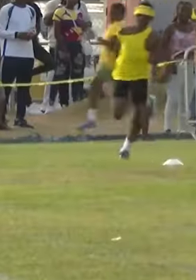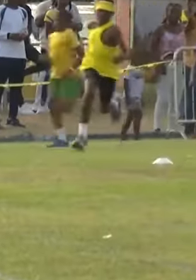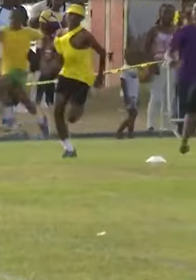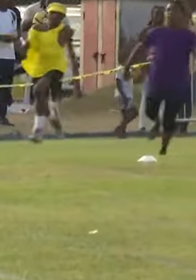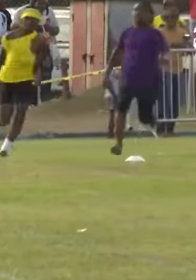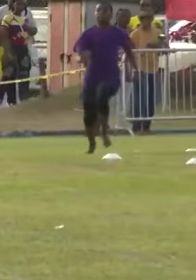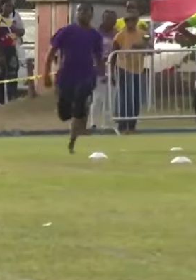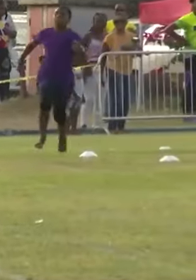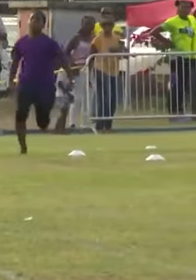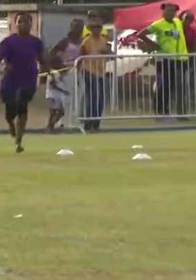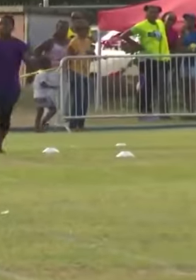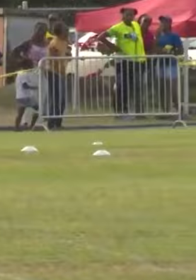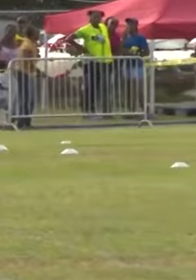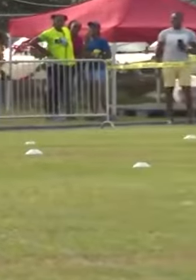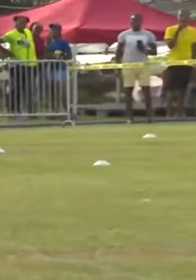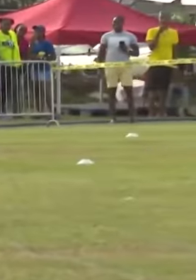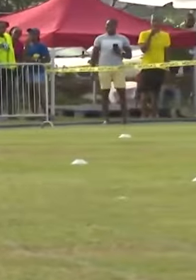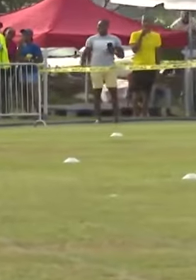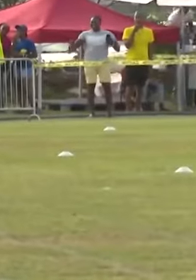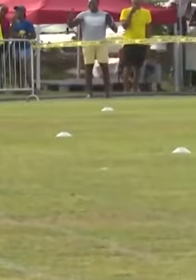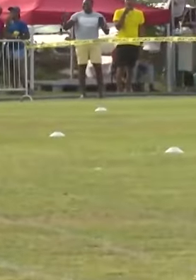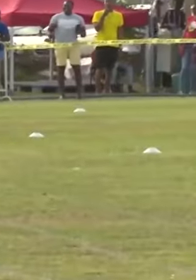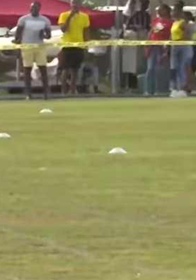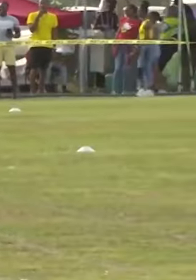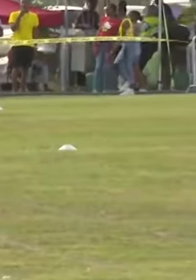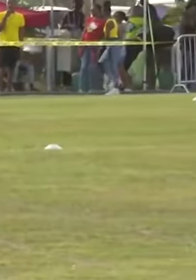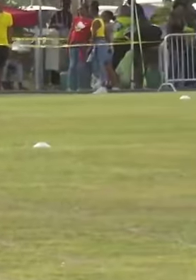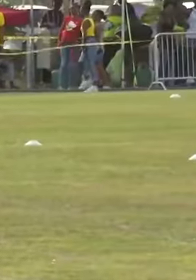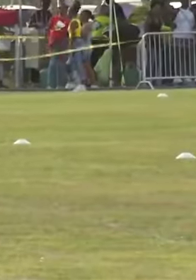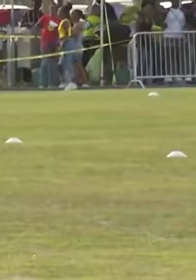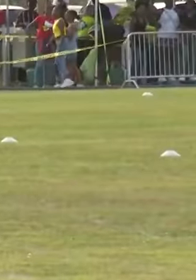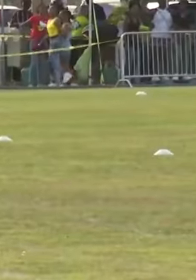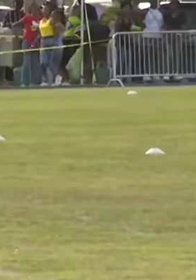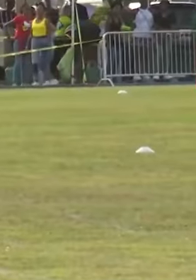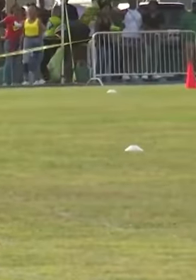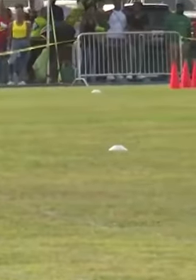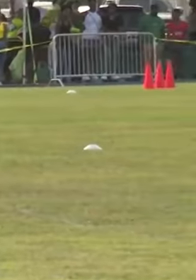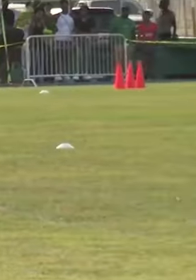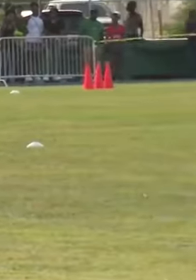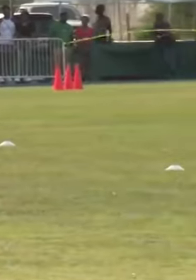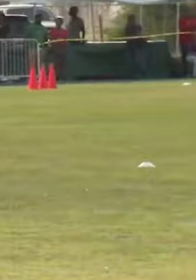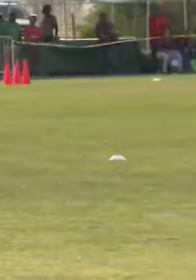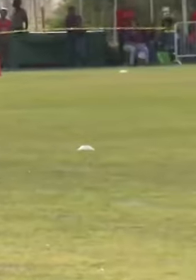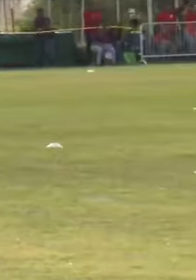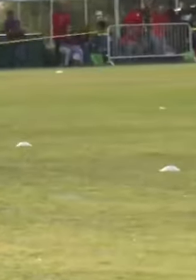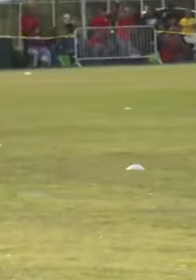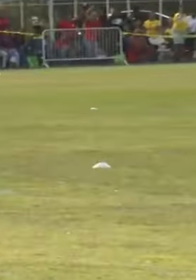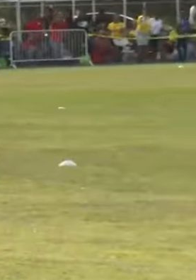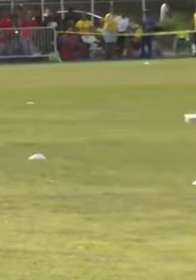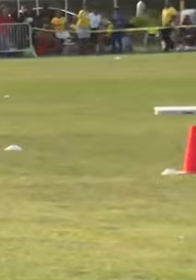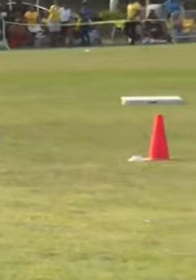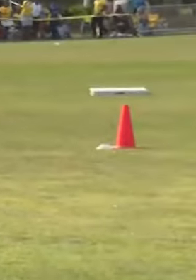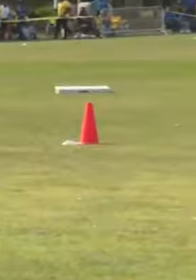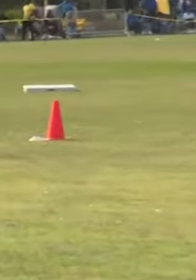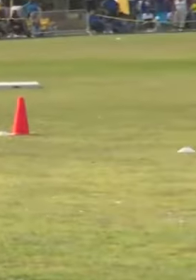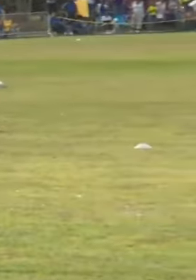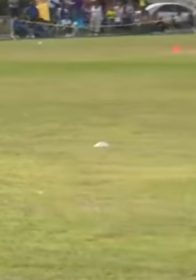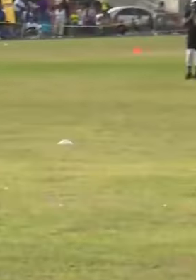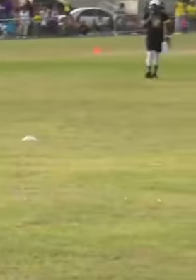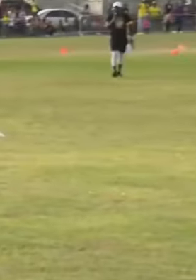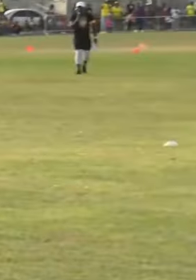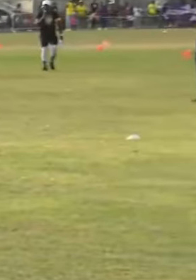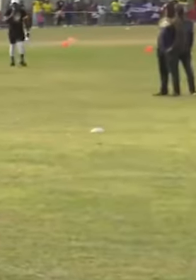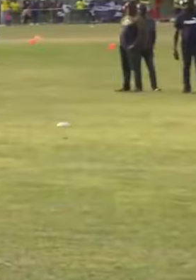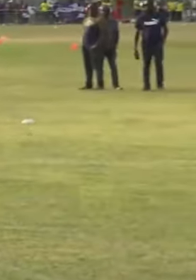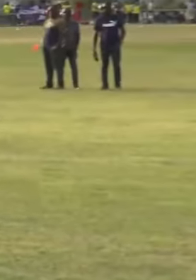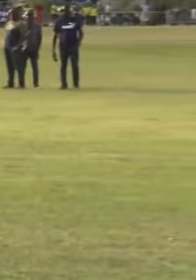The major changes to this year's BSAT competition include no zonal championships, and only one athlete per school is allowed to